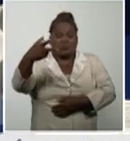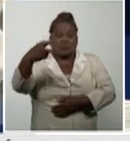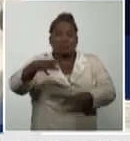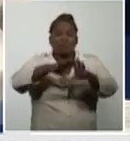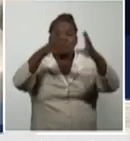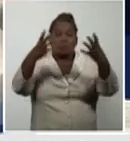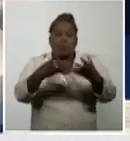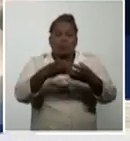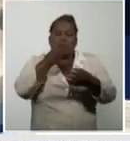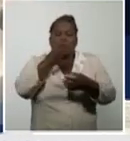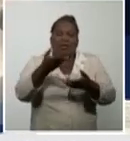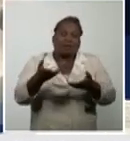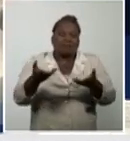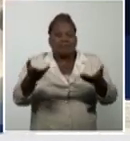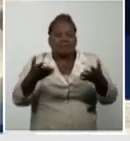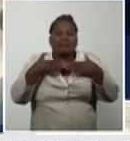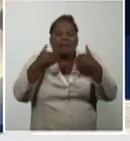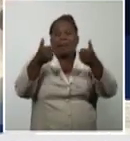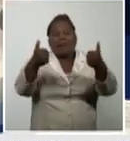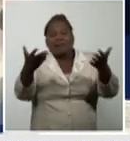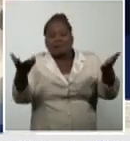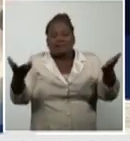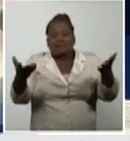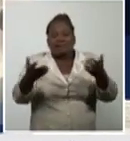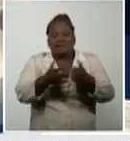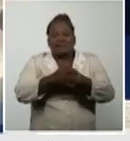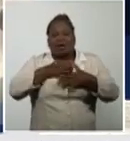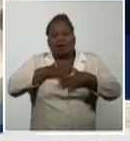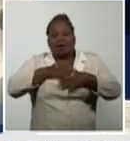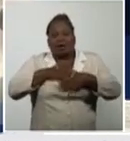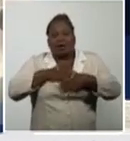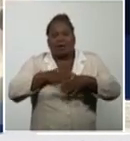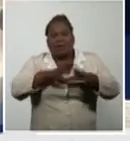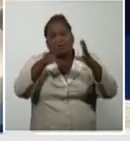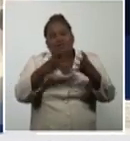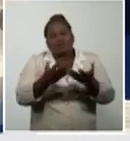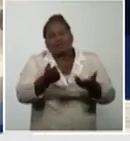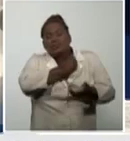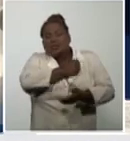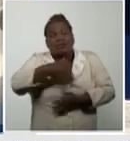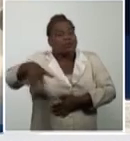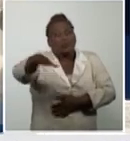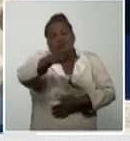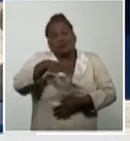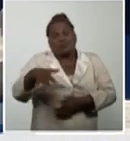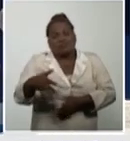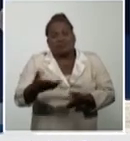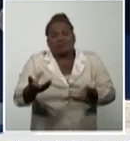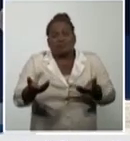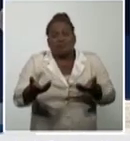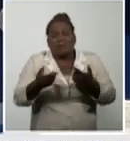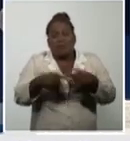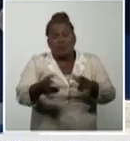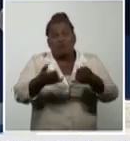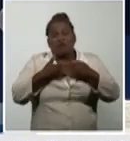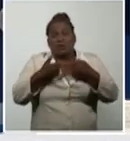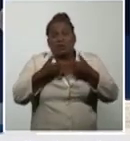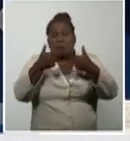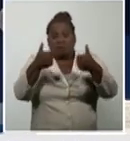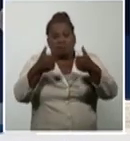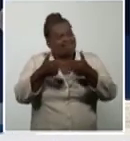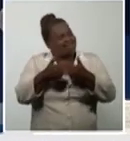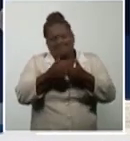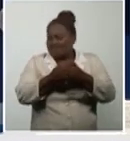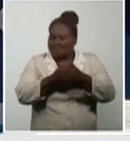the news, unfortunately, are not very good anyway. Some people